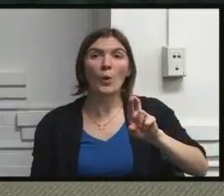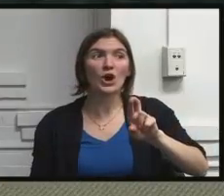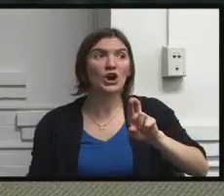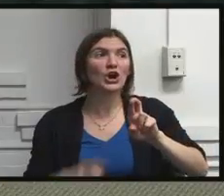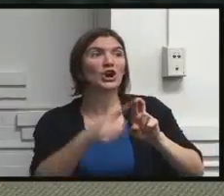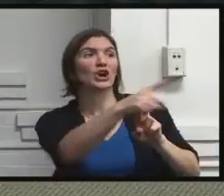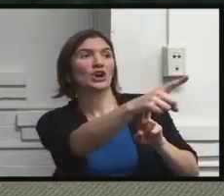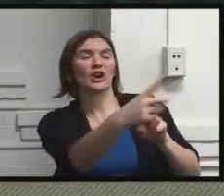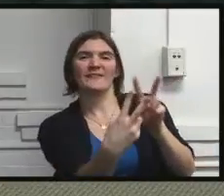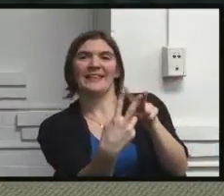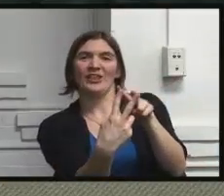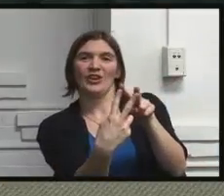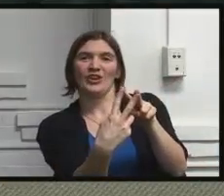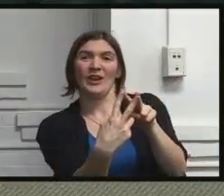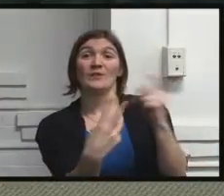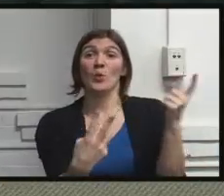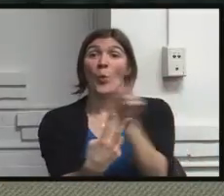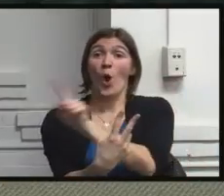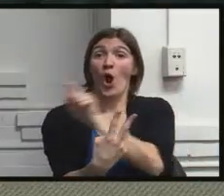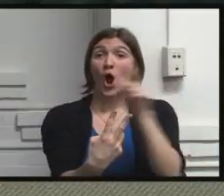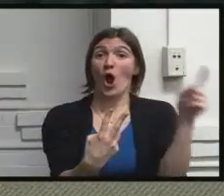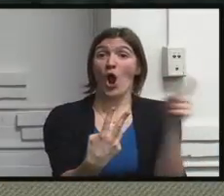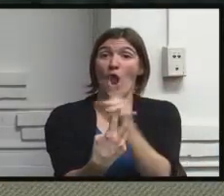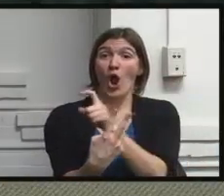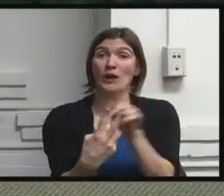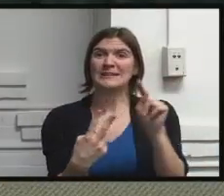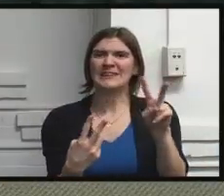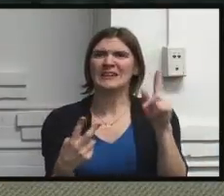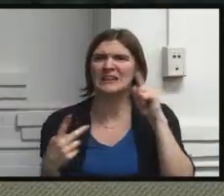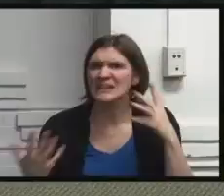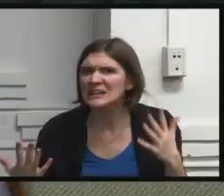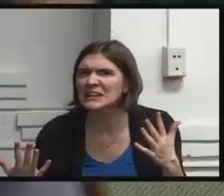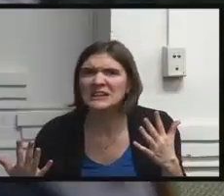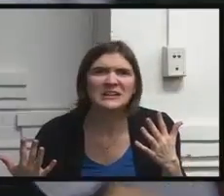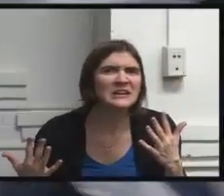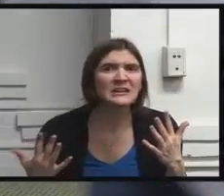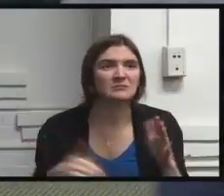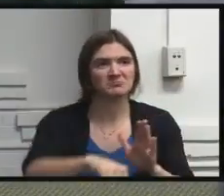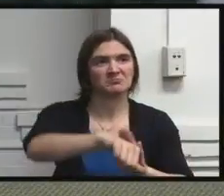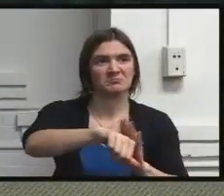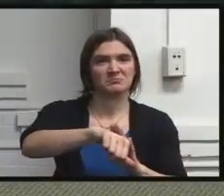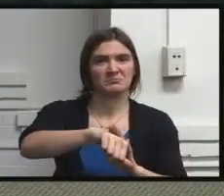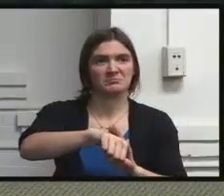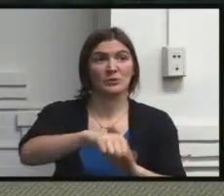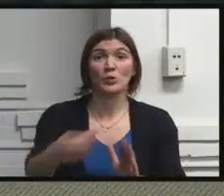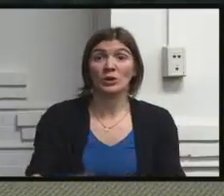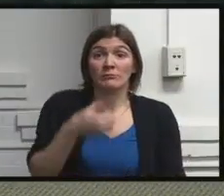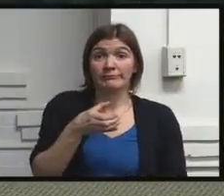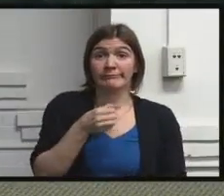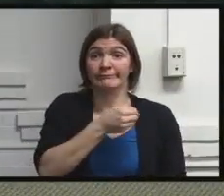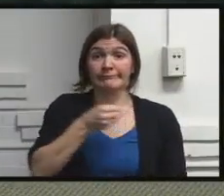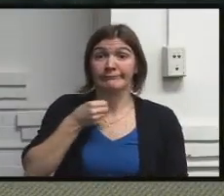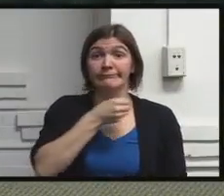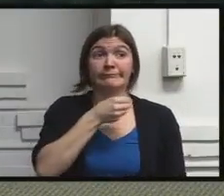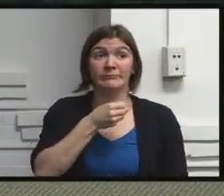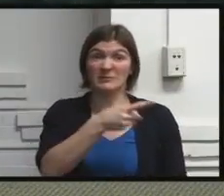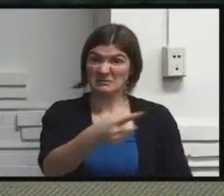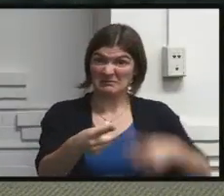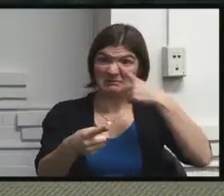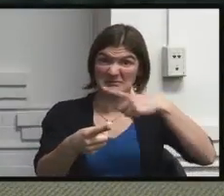or that mic over there that's picking up for people who are watching on TV. Okay. Just be aware of that. You can carry it around.